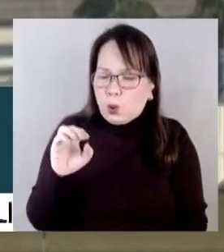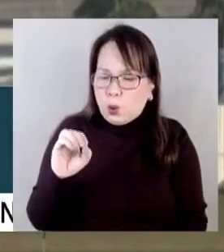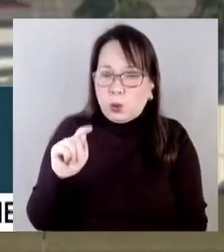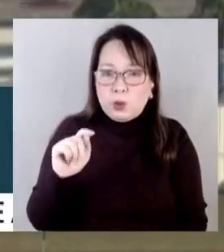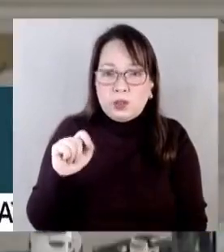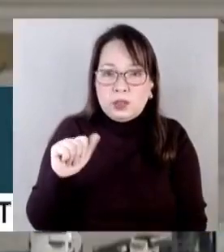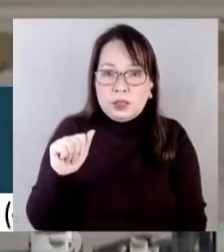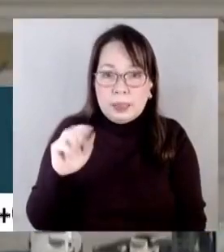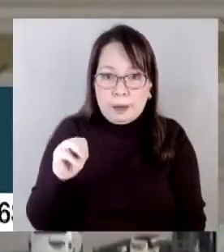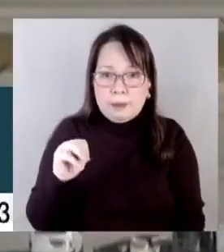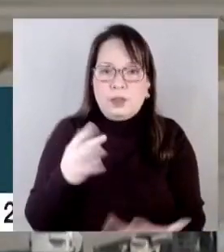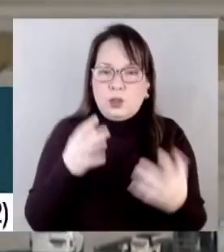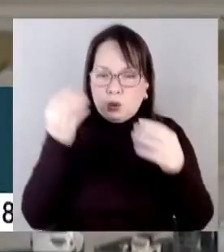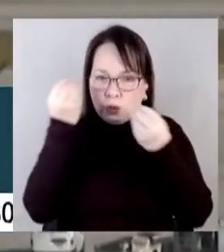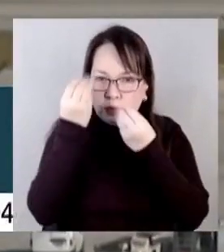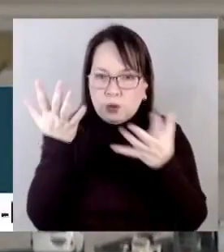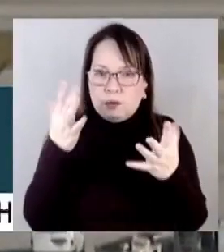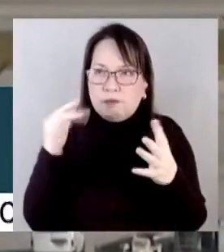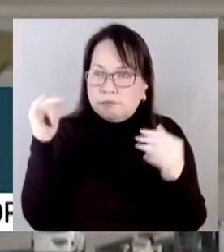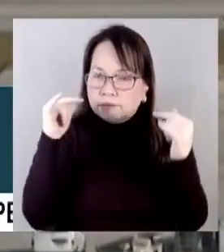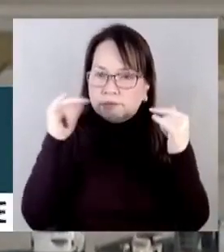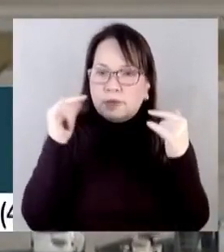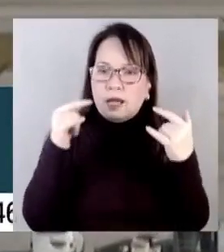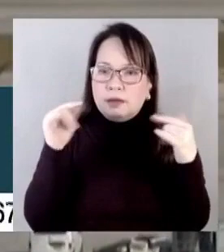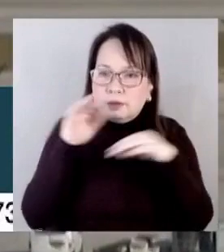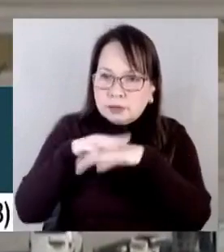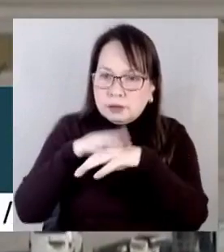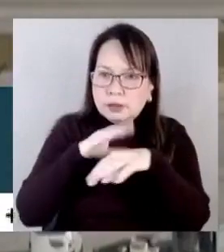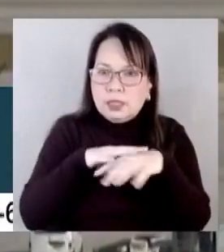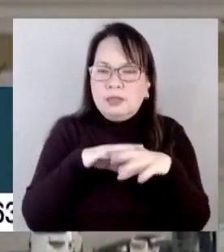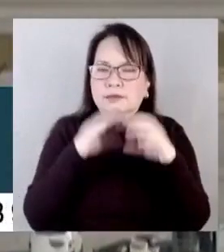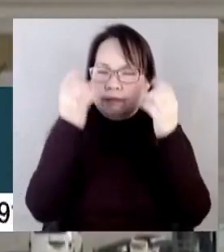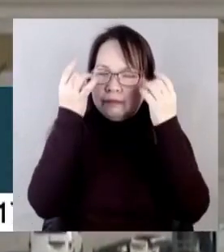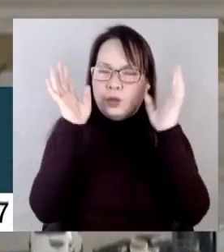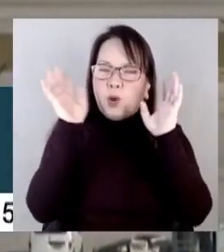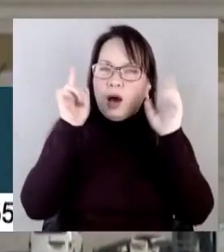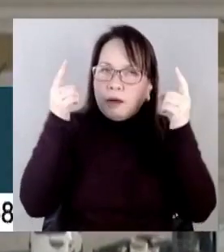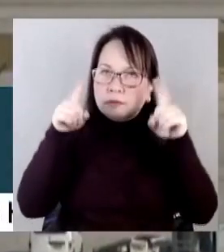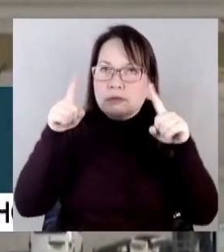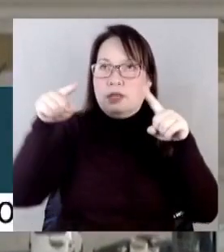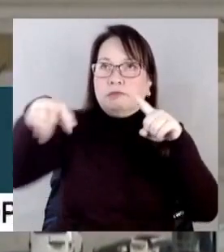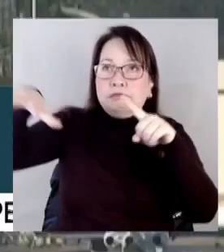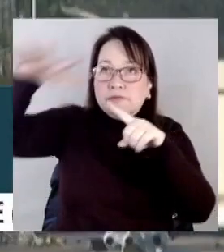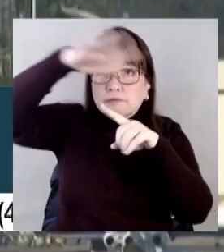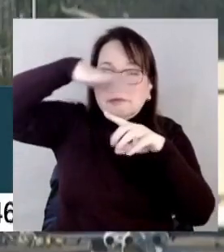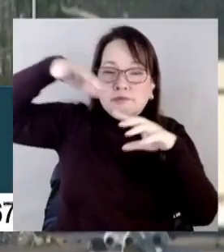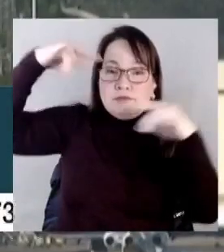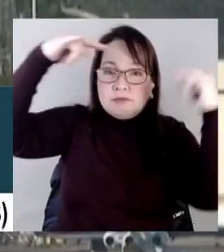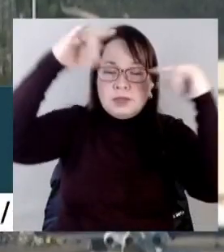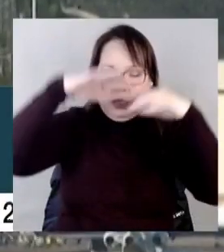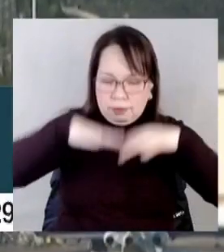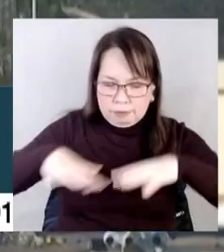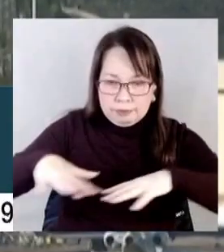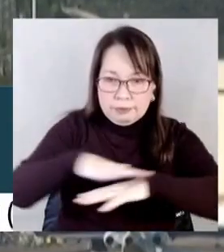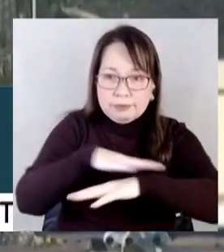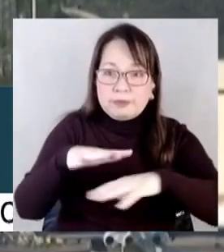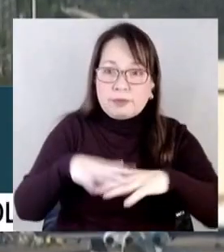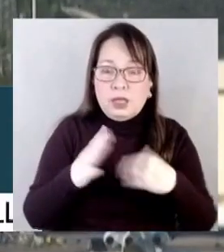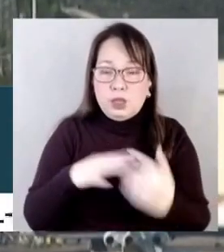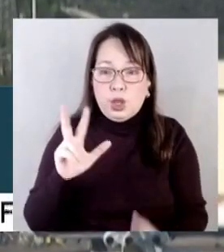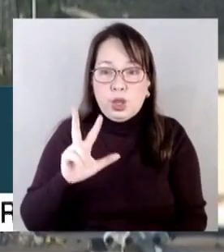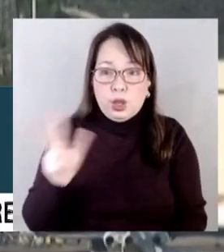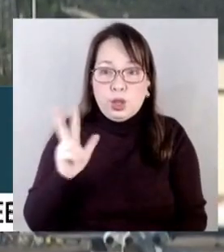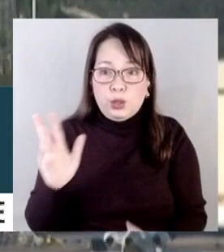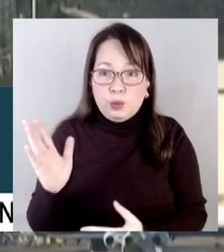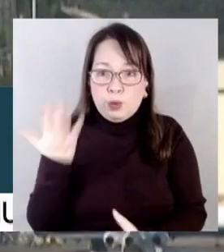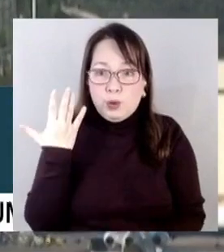which are crucial to planning flights and used to share information about hazards in the air or on the ground. At around 3:30 p.m. Pacific time, the FAA released